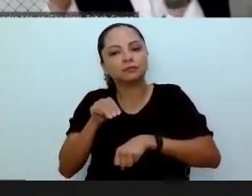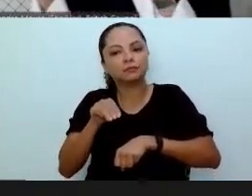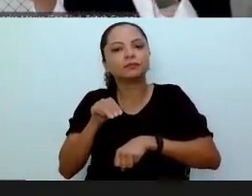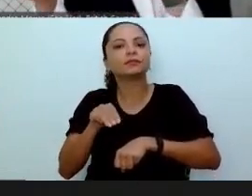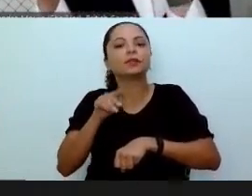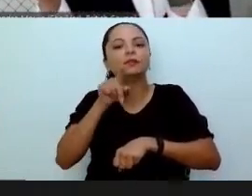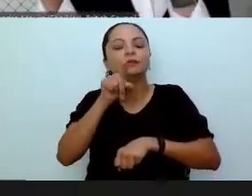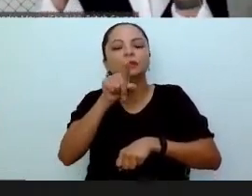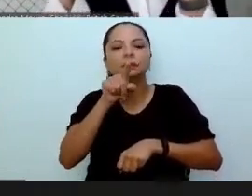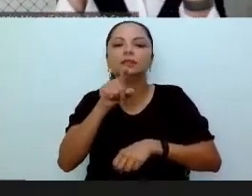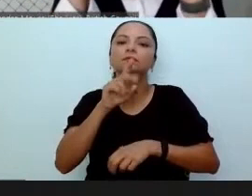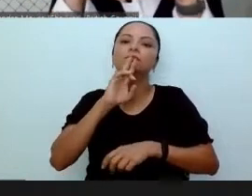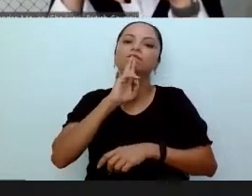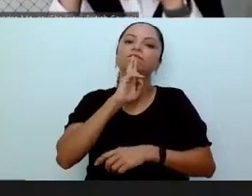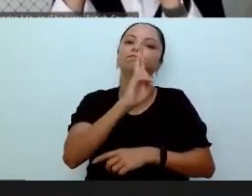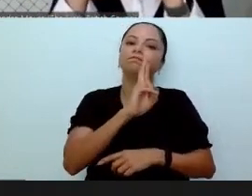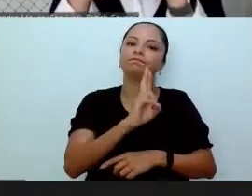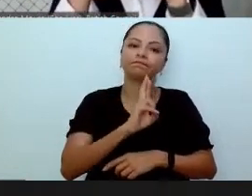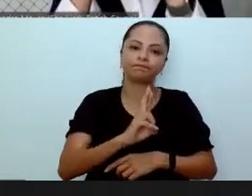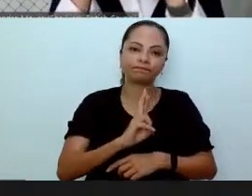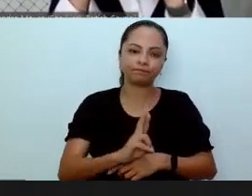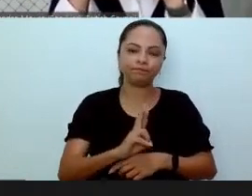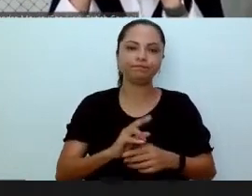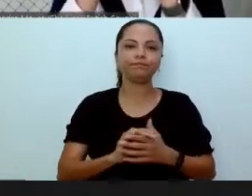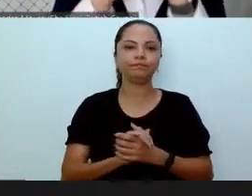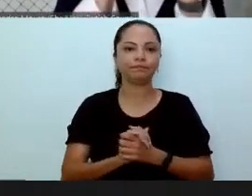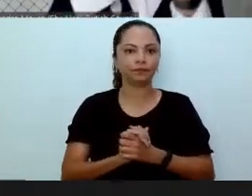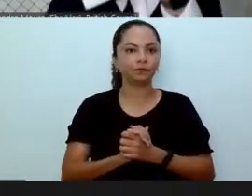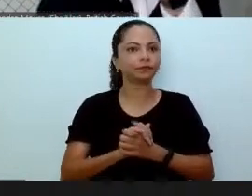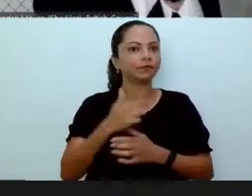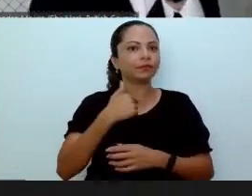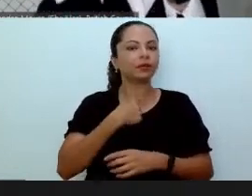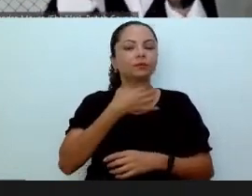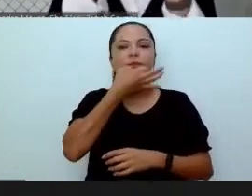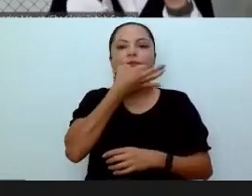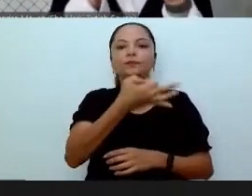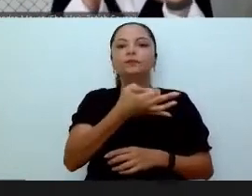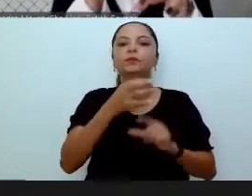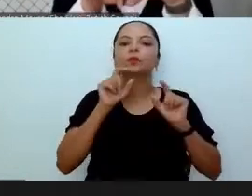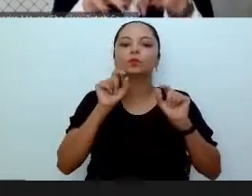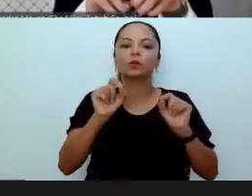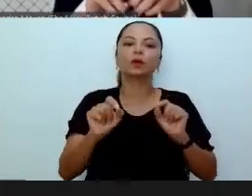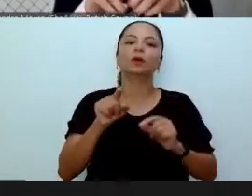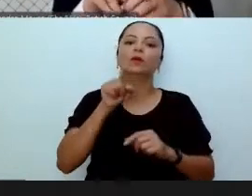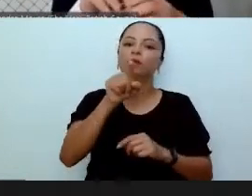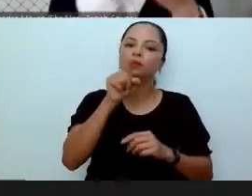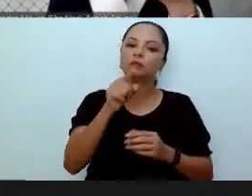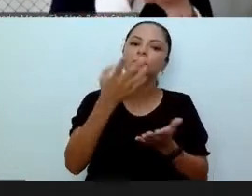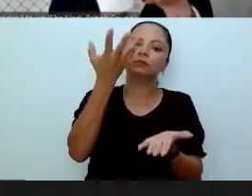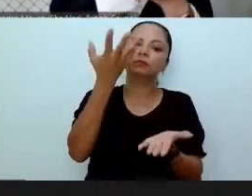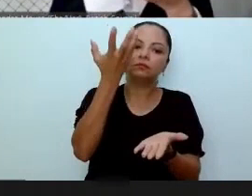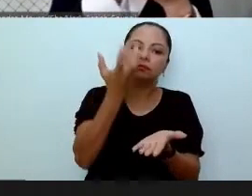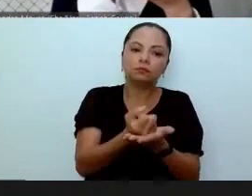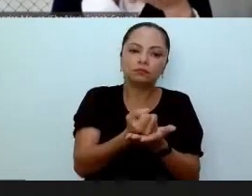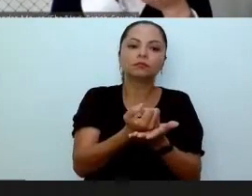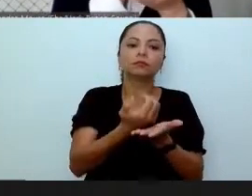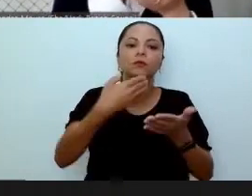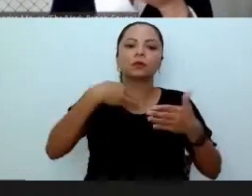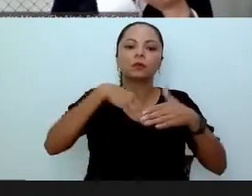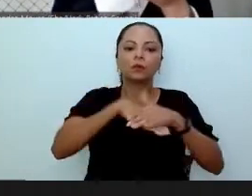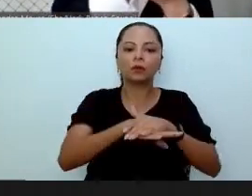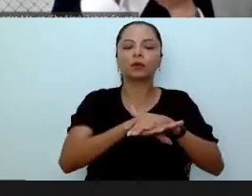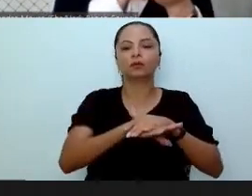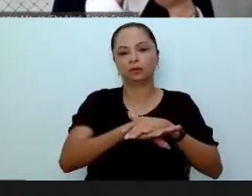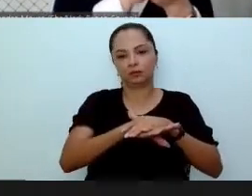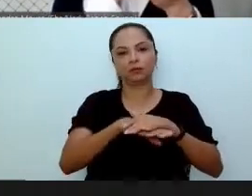download the Teaching for Success framework so you can take notes while you answer it online. You can also take your own